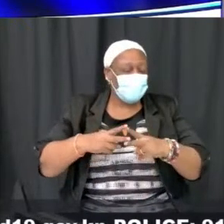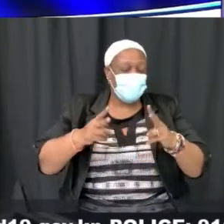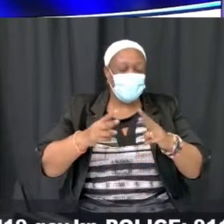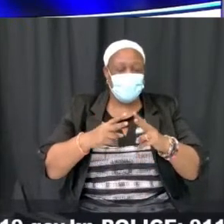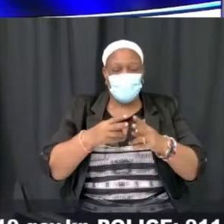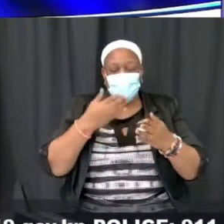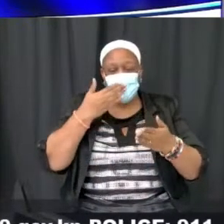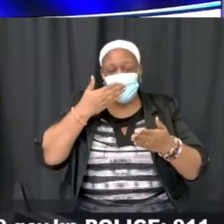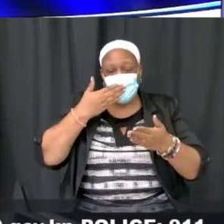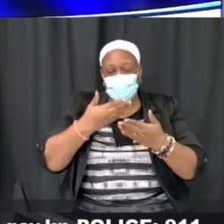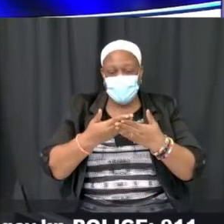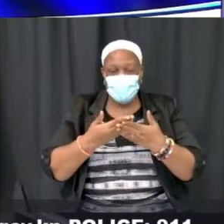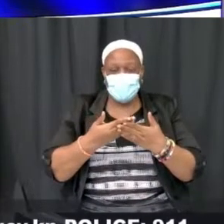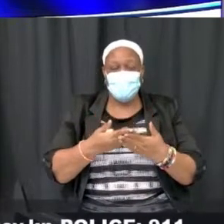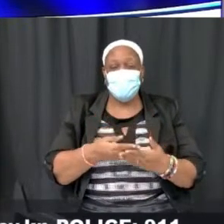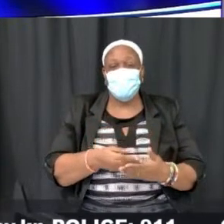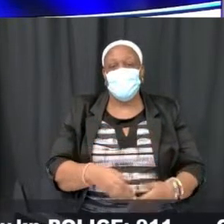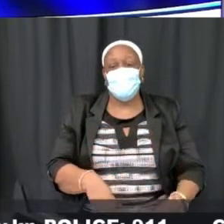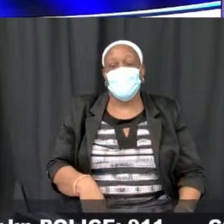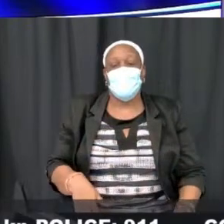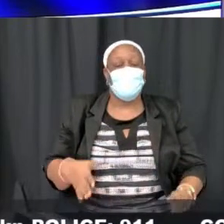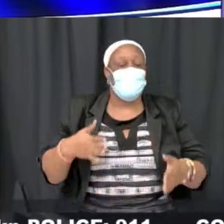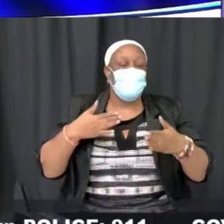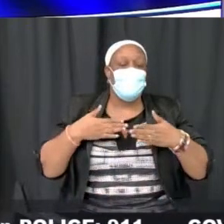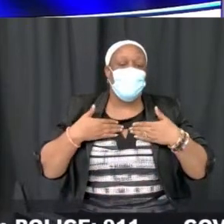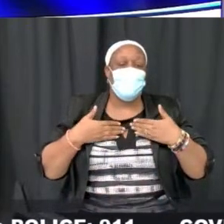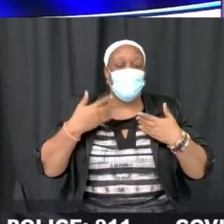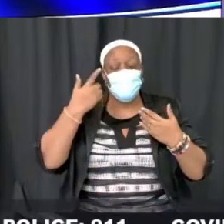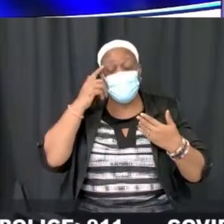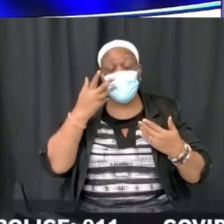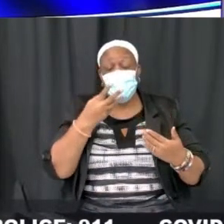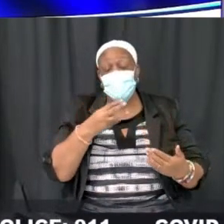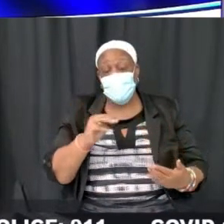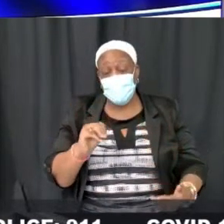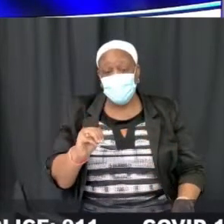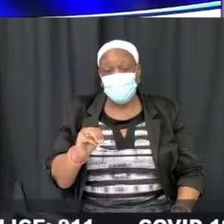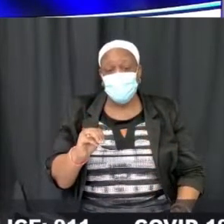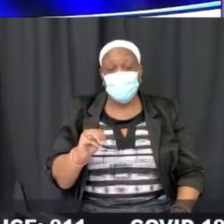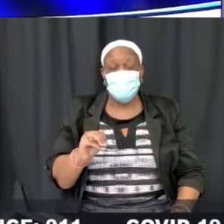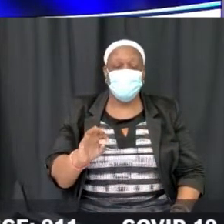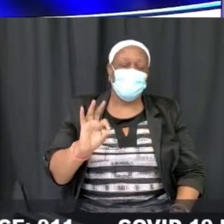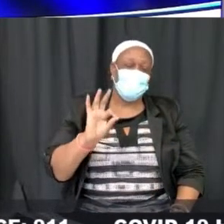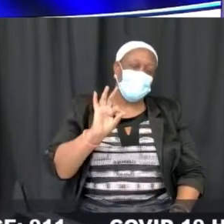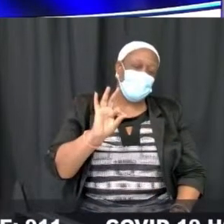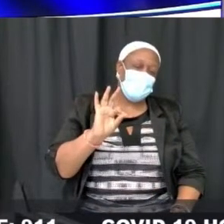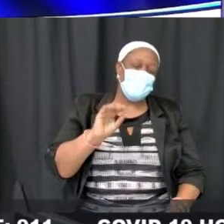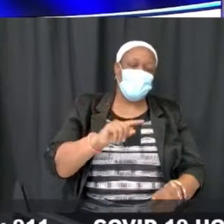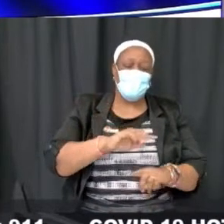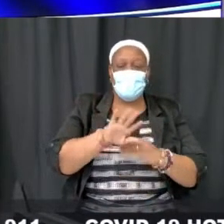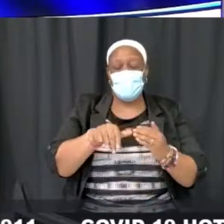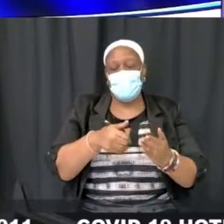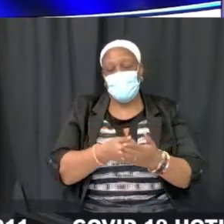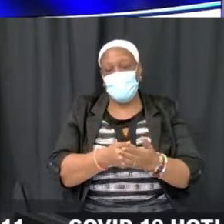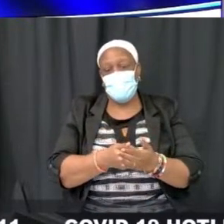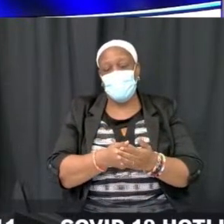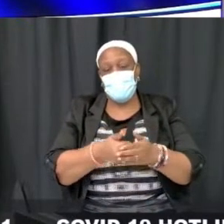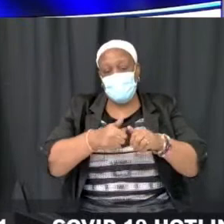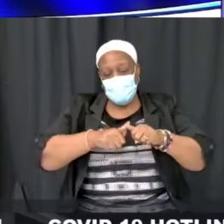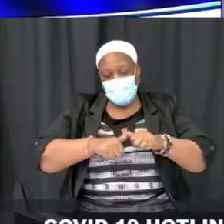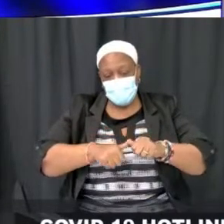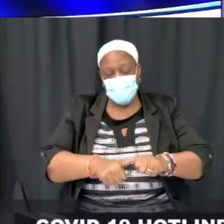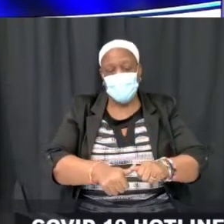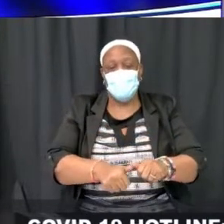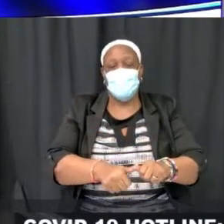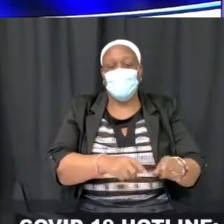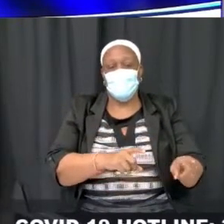like myself, are forever grateful. Kudos to all who continue to play a